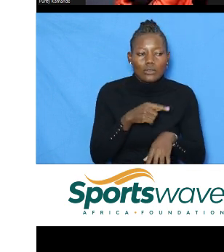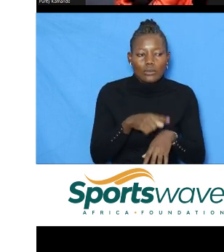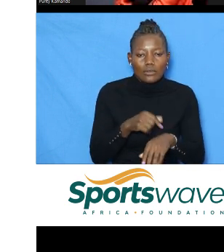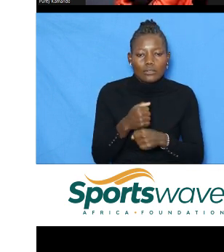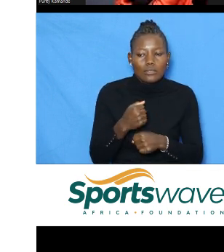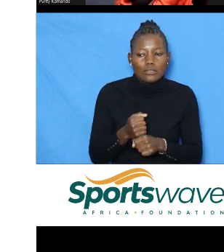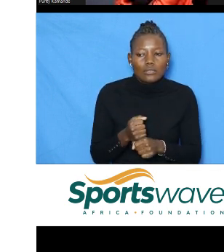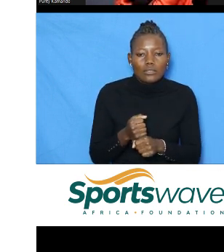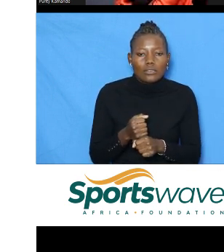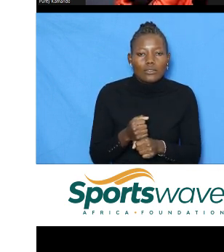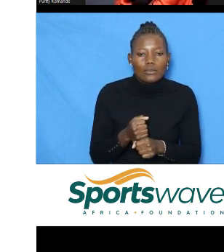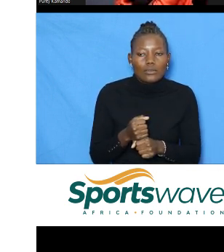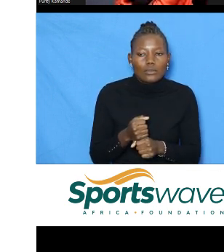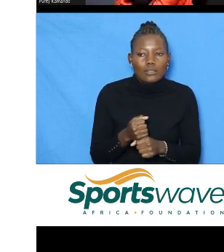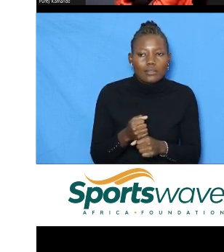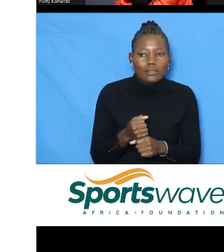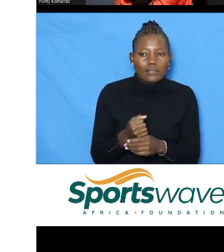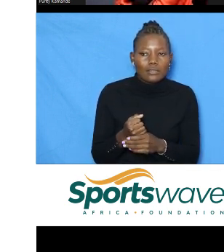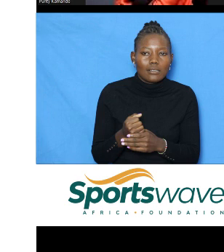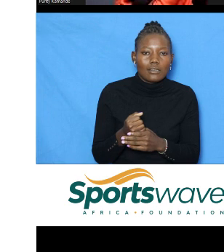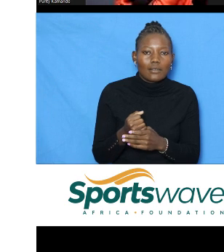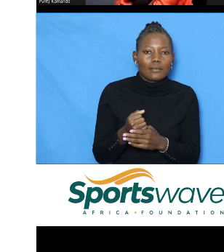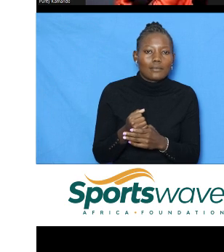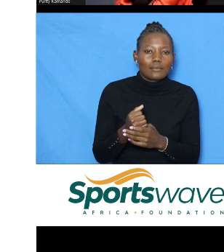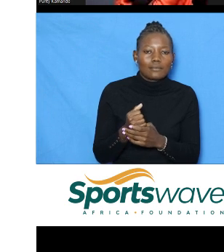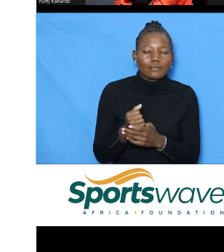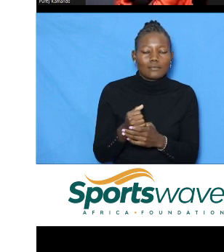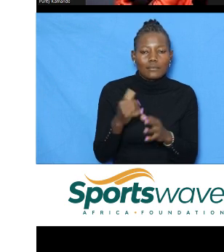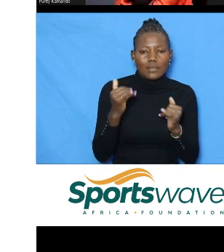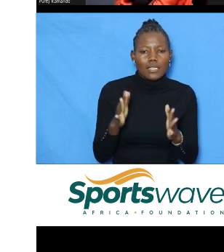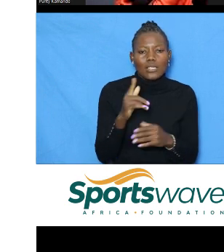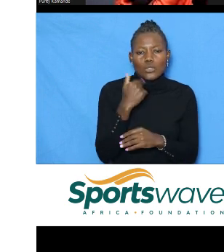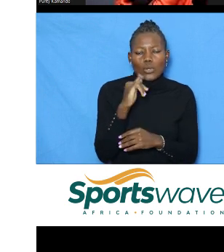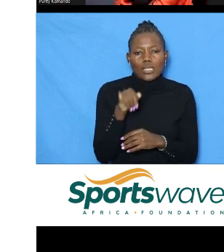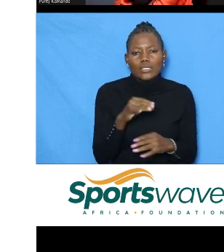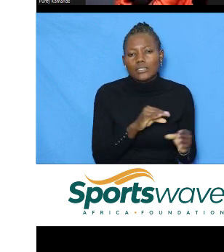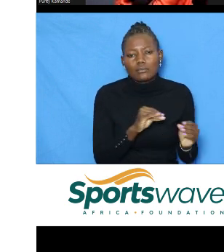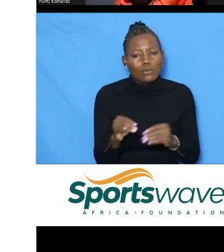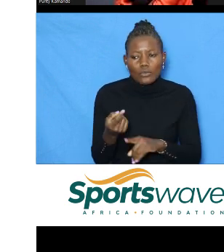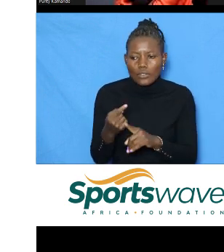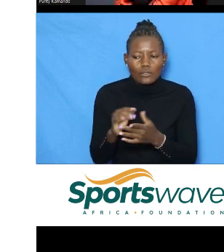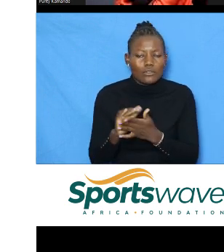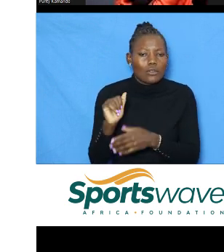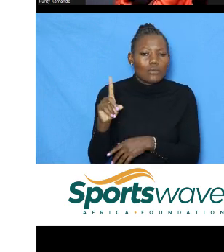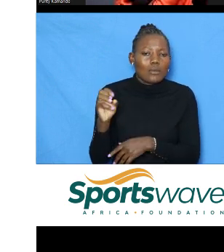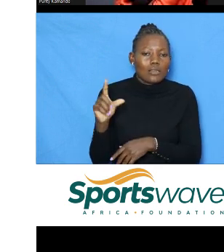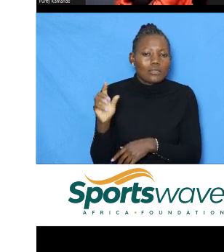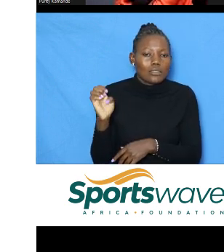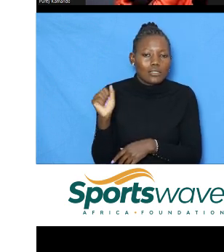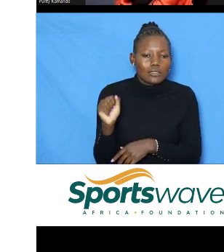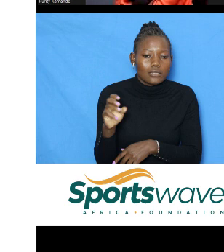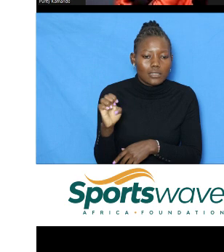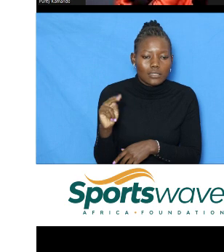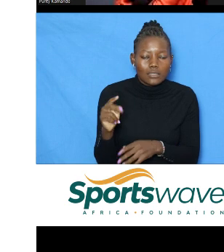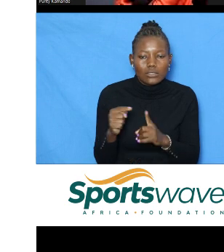with adolescent athletes, when you're dealing with athletes that are just moving from the adolescent age into the